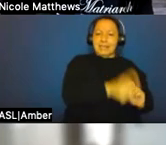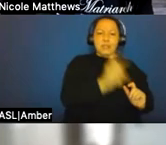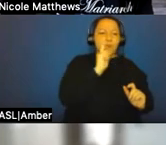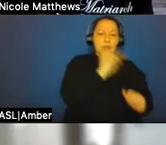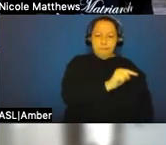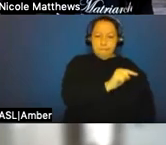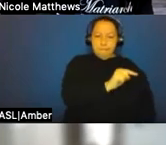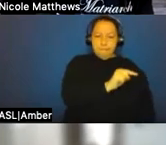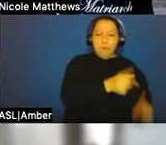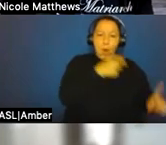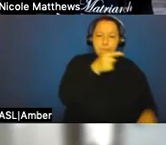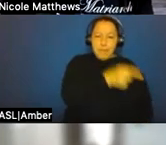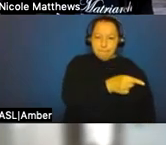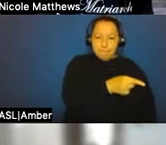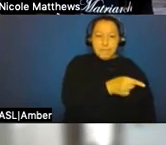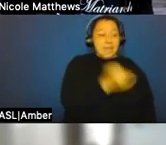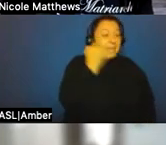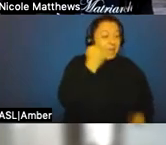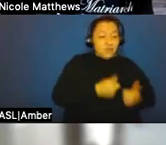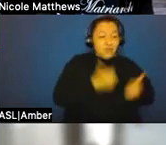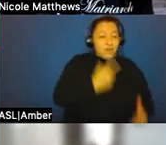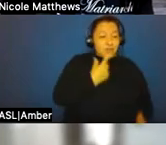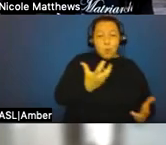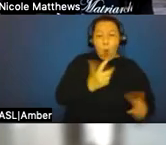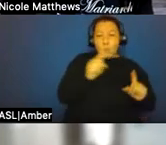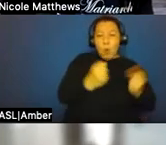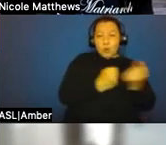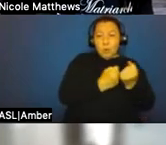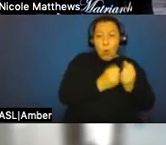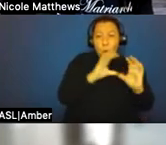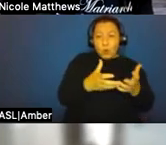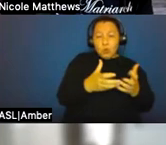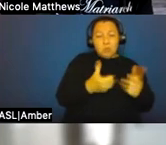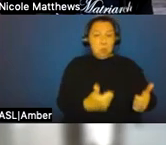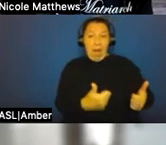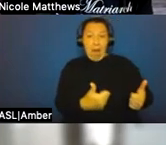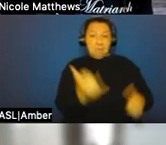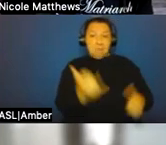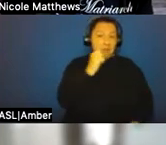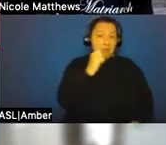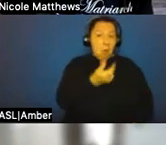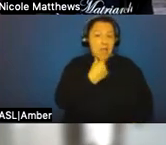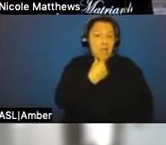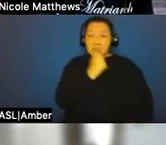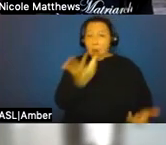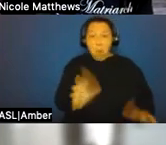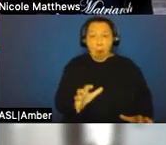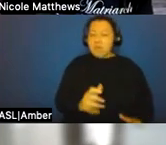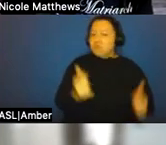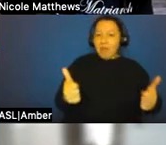support group, great. If tomorrow she says, I don't want to go to a support group, great. It is based on what